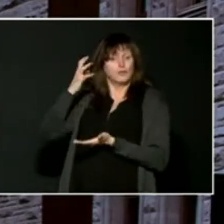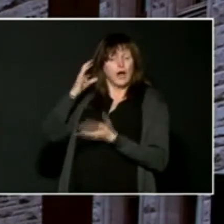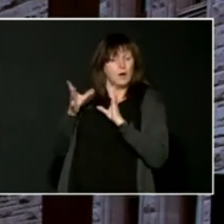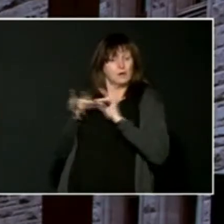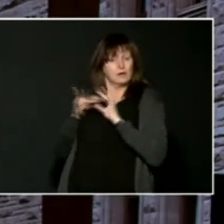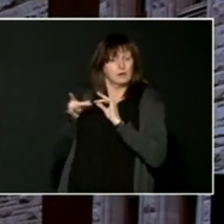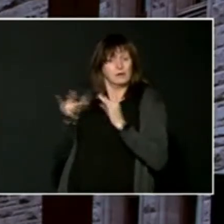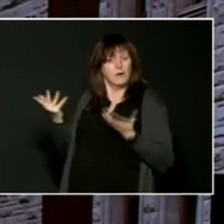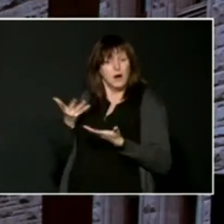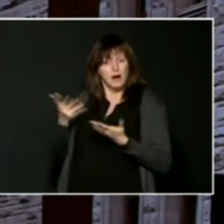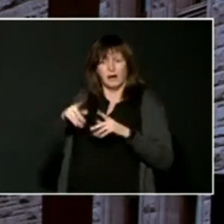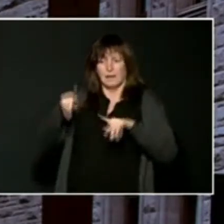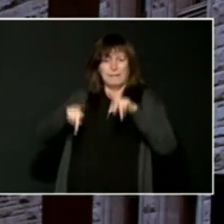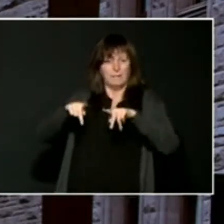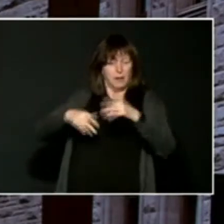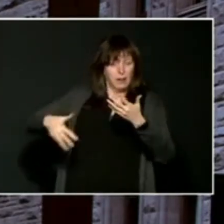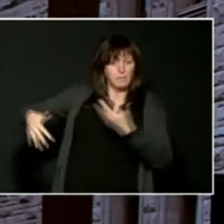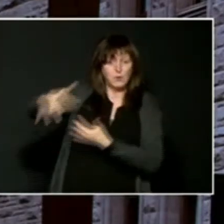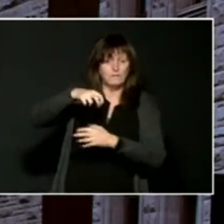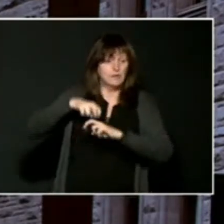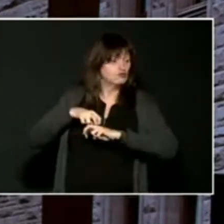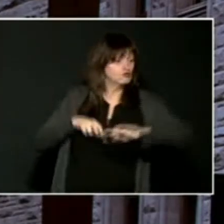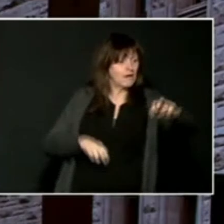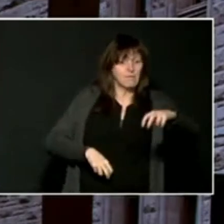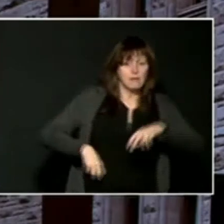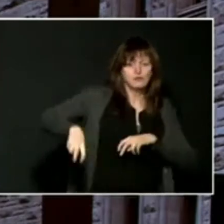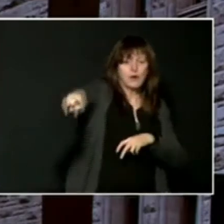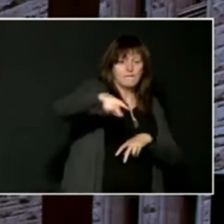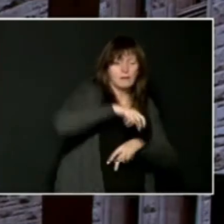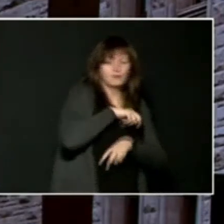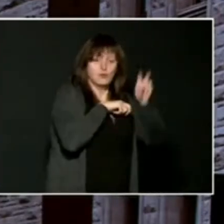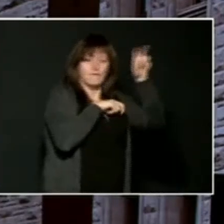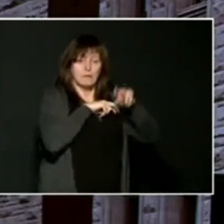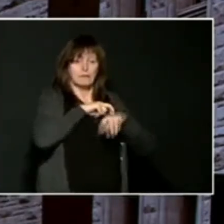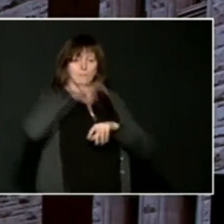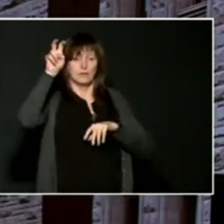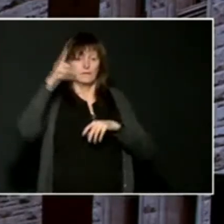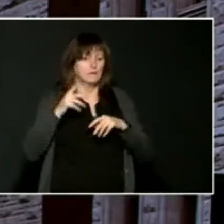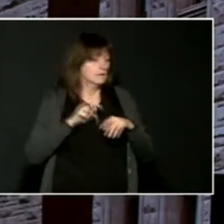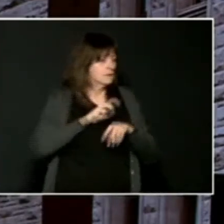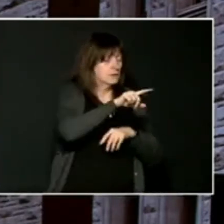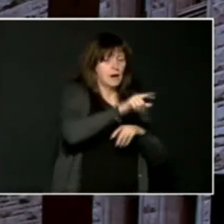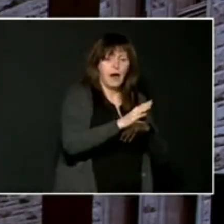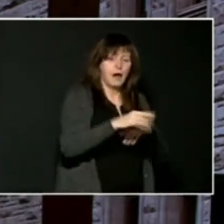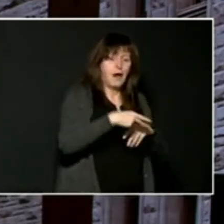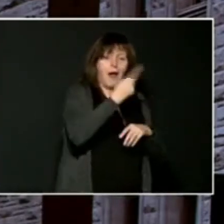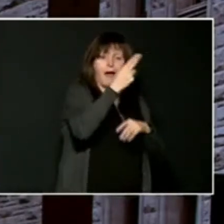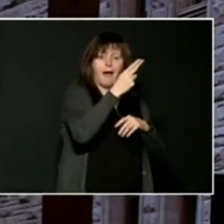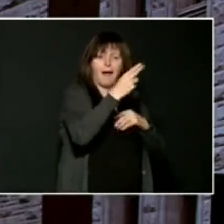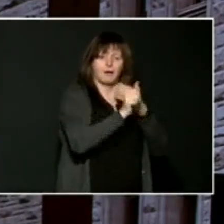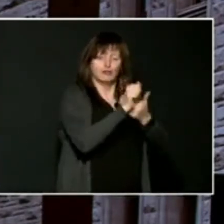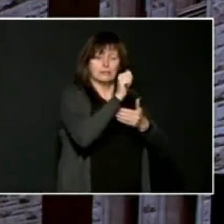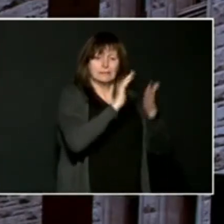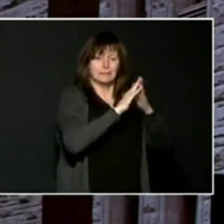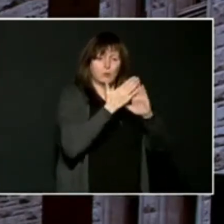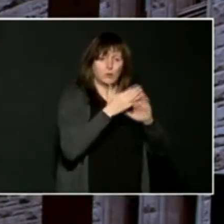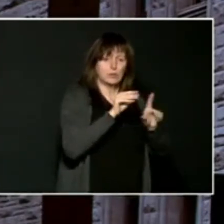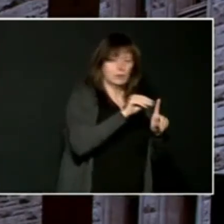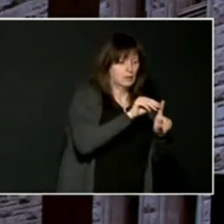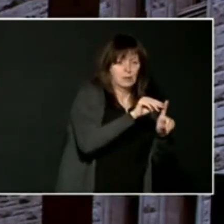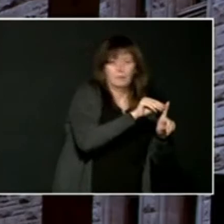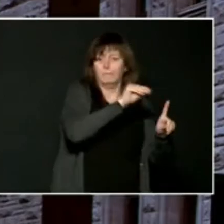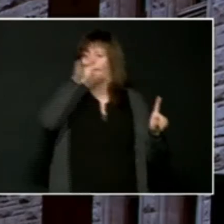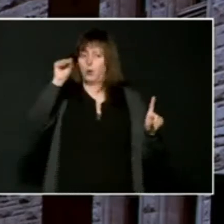issues and people moving around from areas of high levels of community transmission to lower levels, sometimes